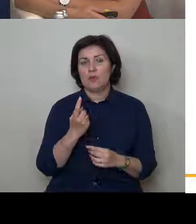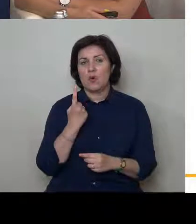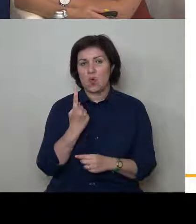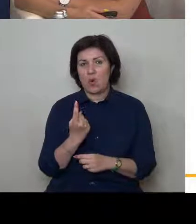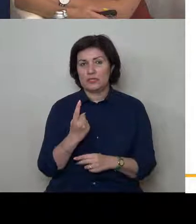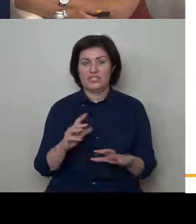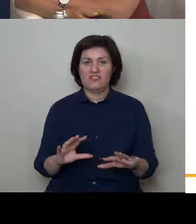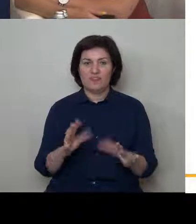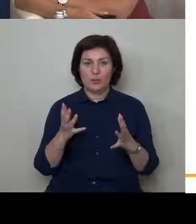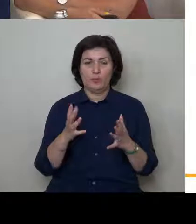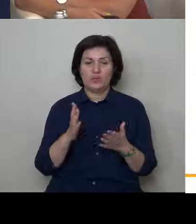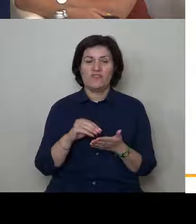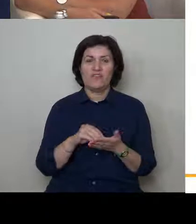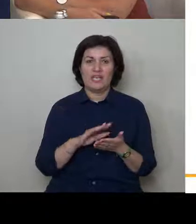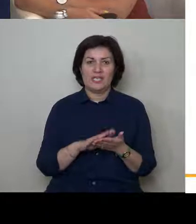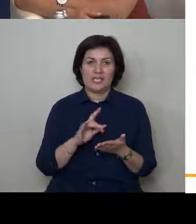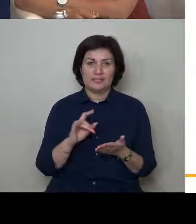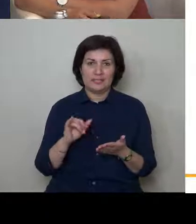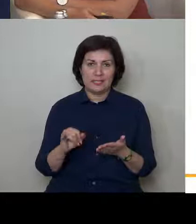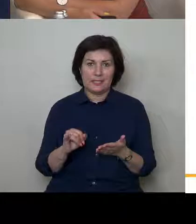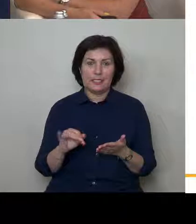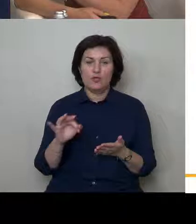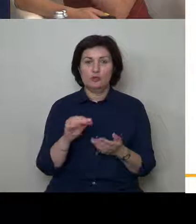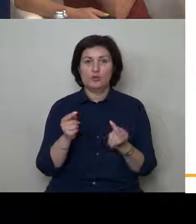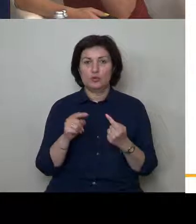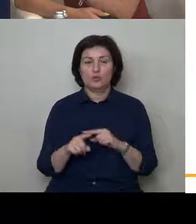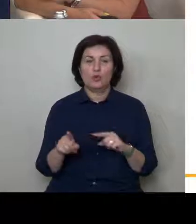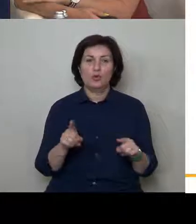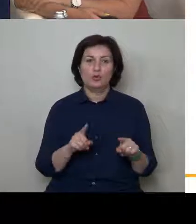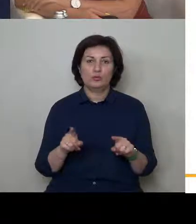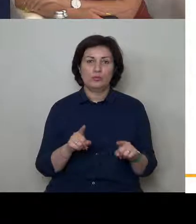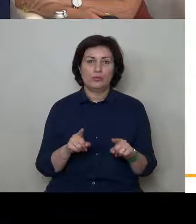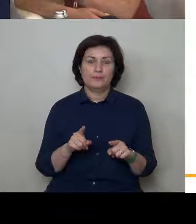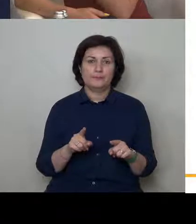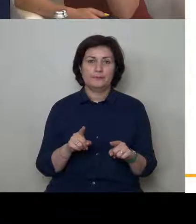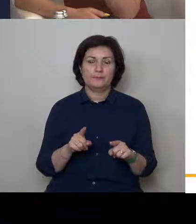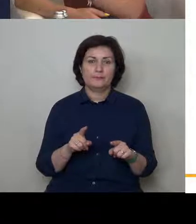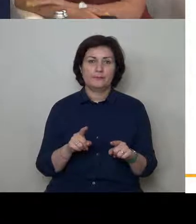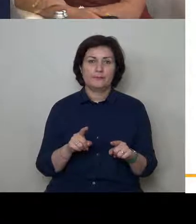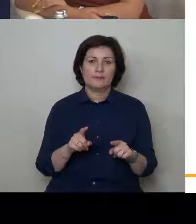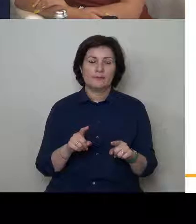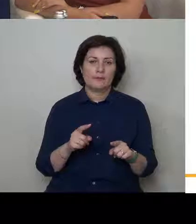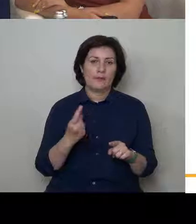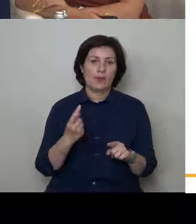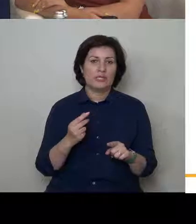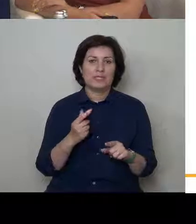Well, at the moment we have had only one situation in the register